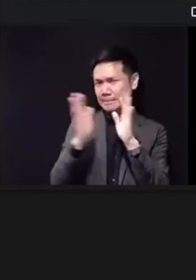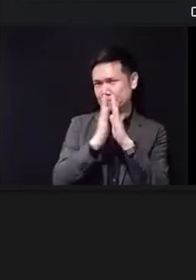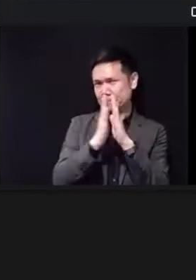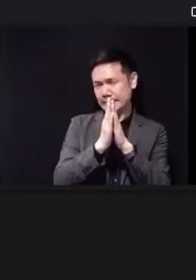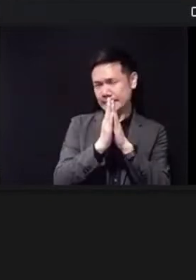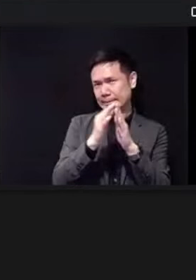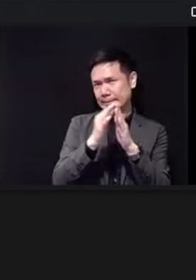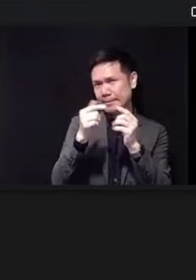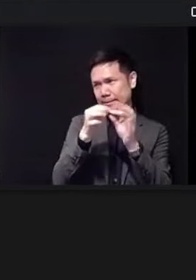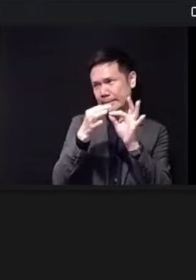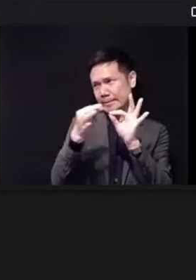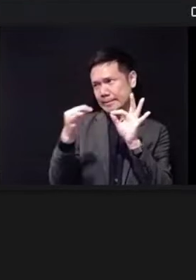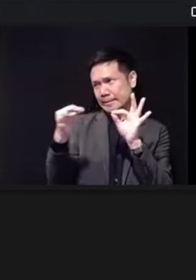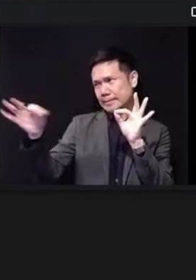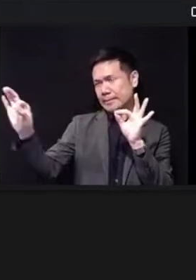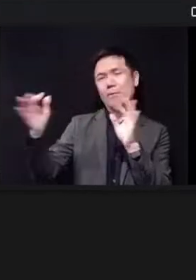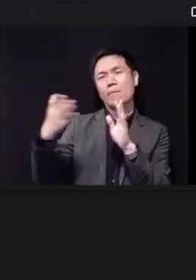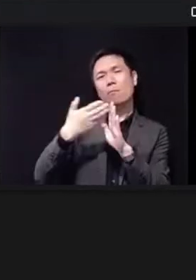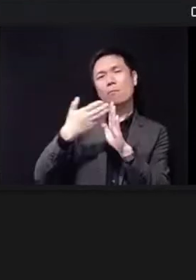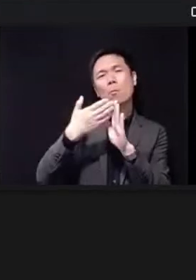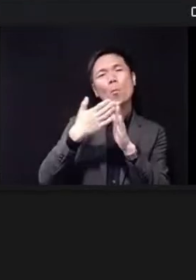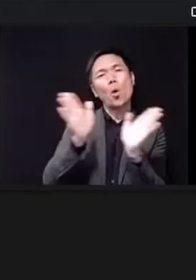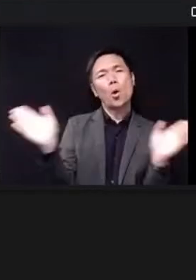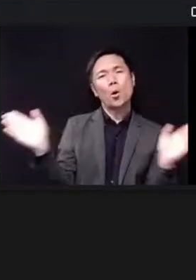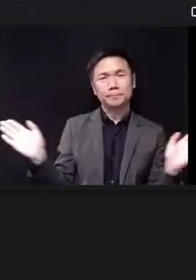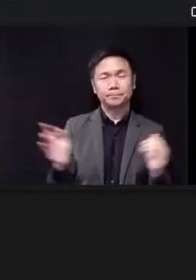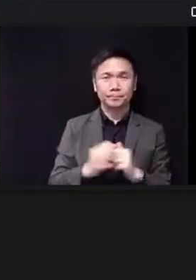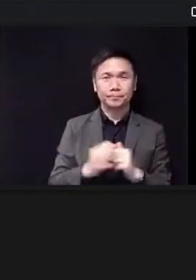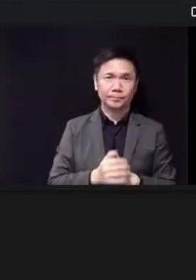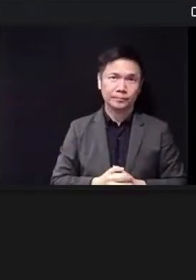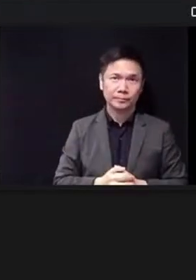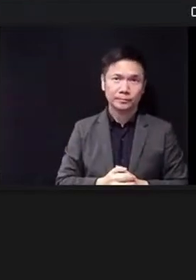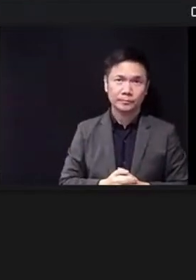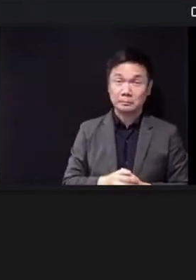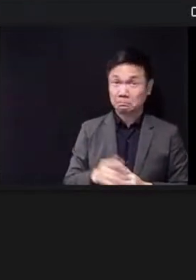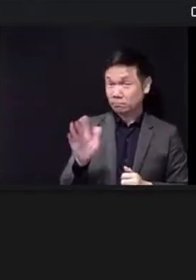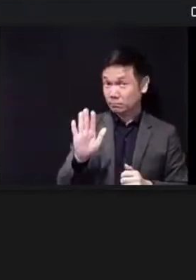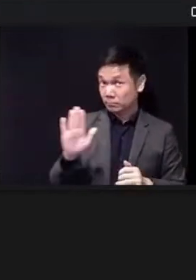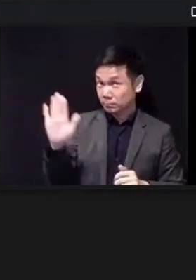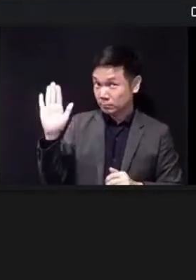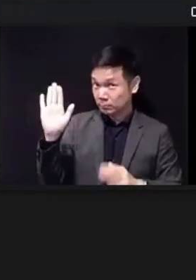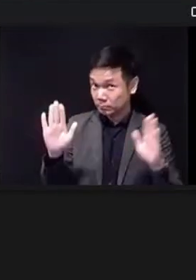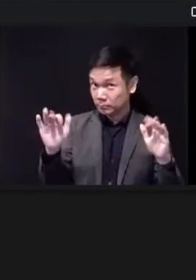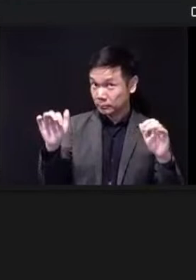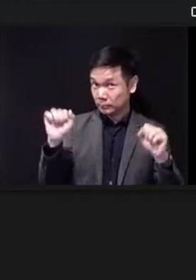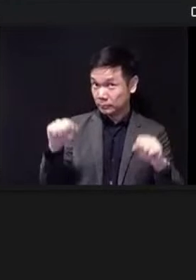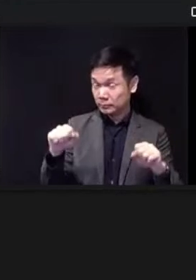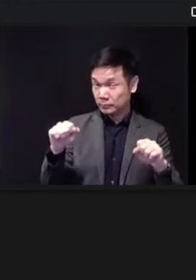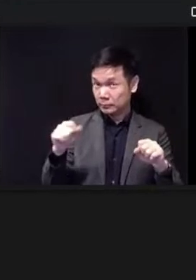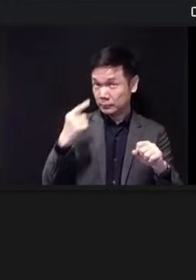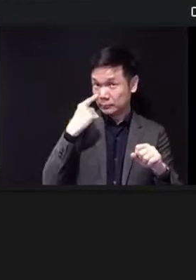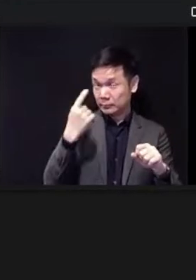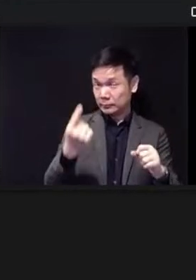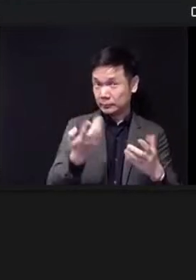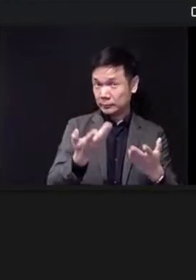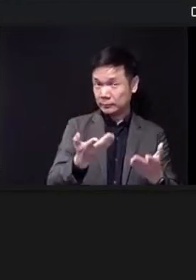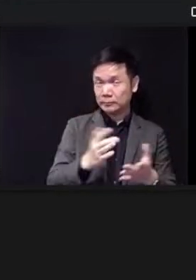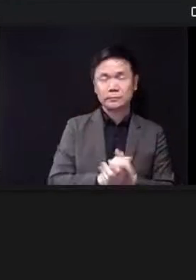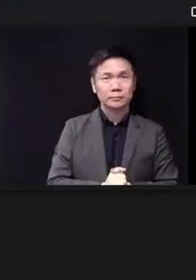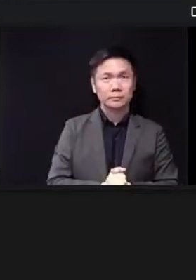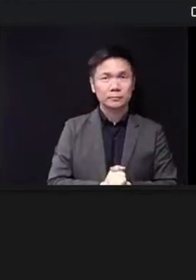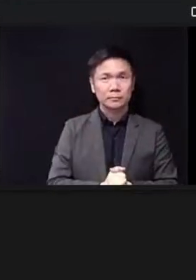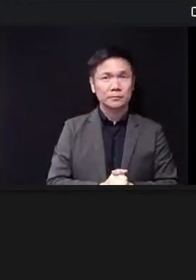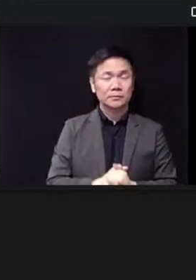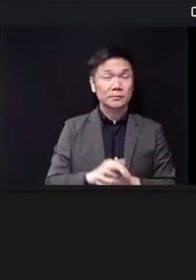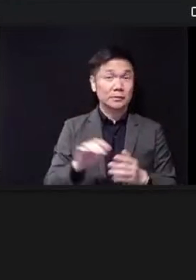broad as possible. I just want to hear reactions too before taking it back on our side in terms of ending